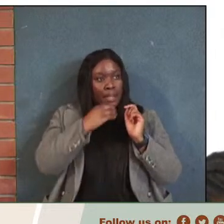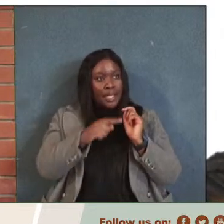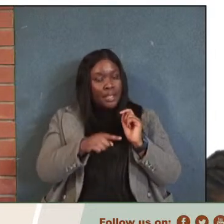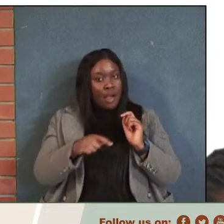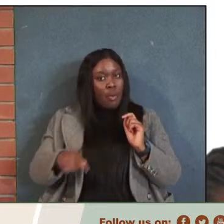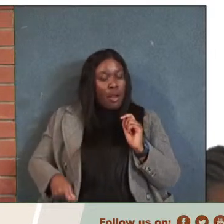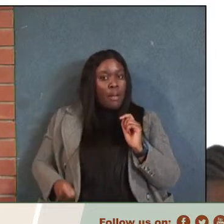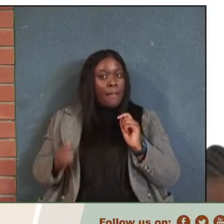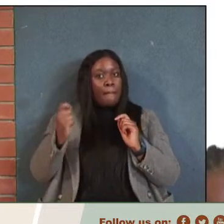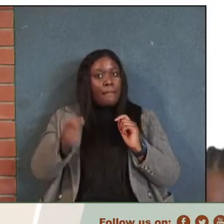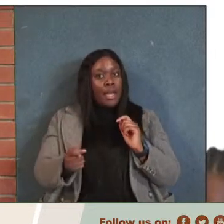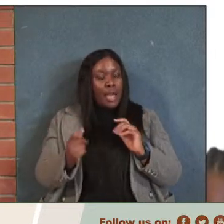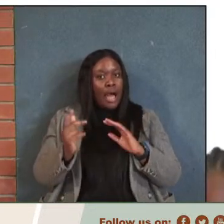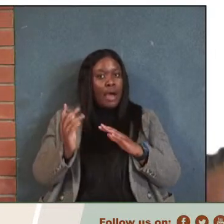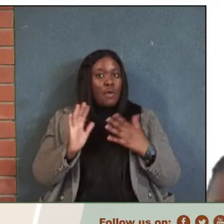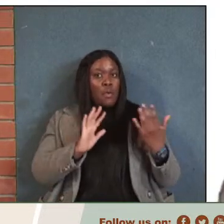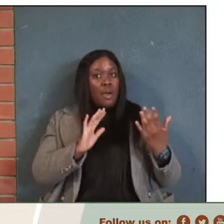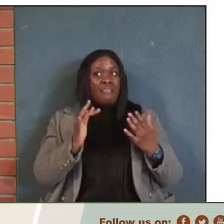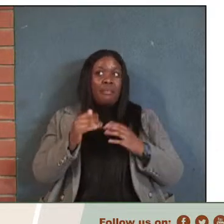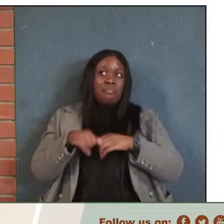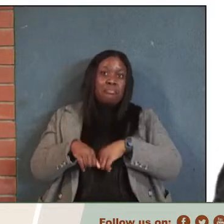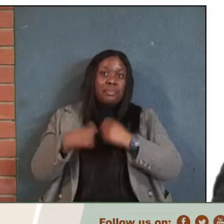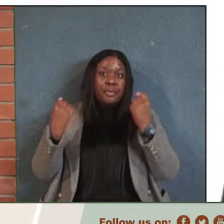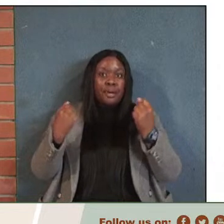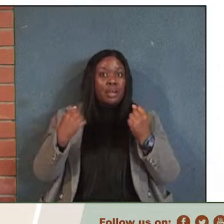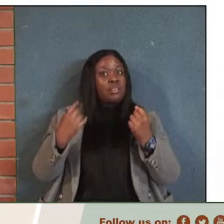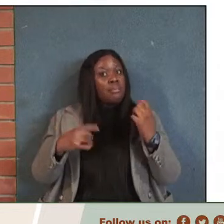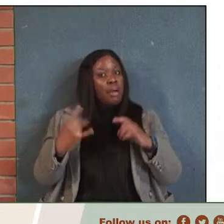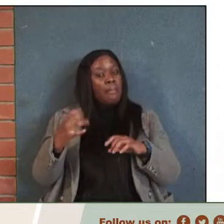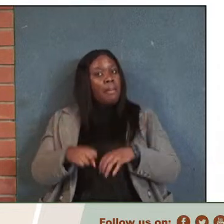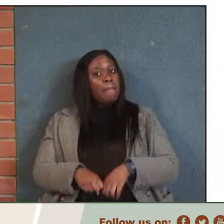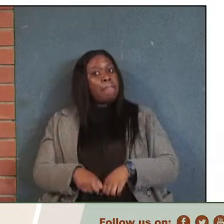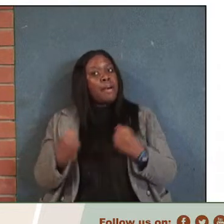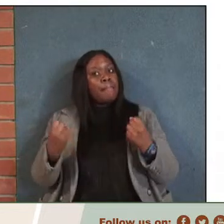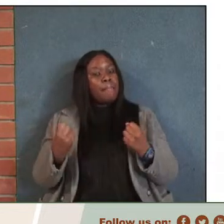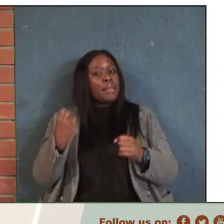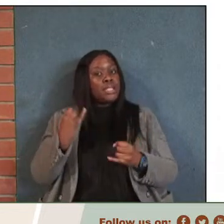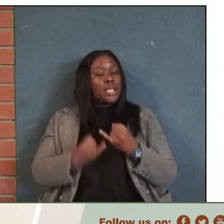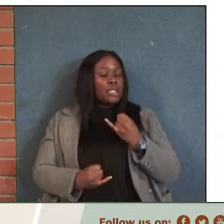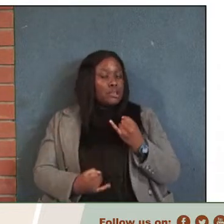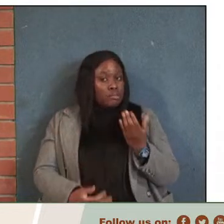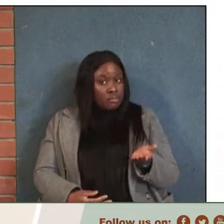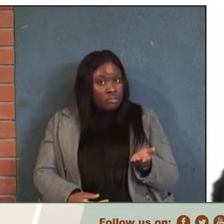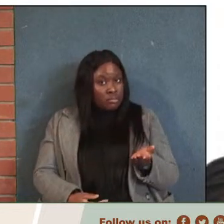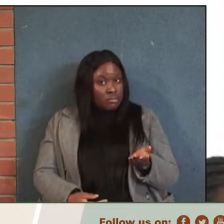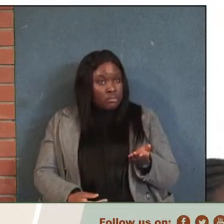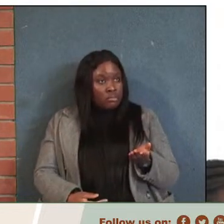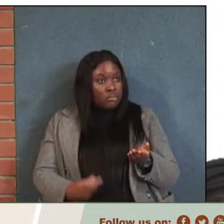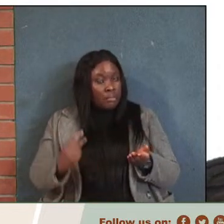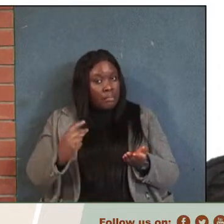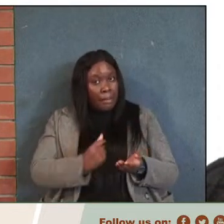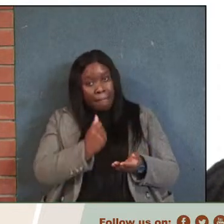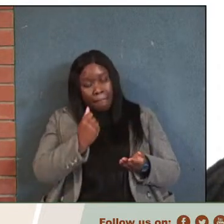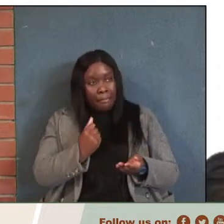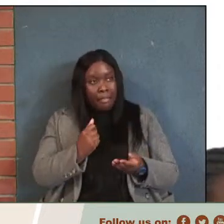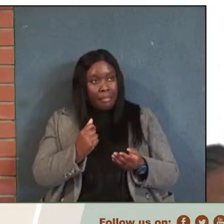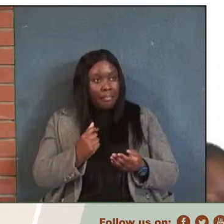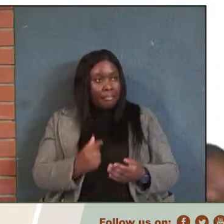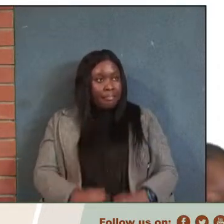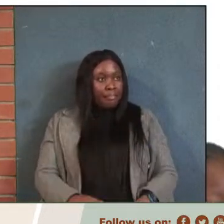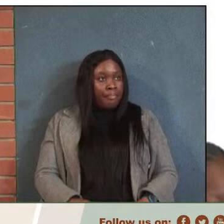supposed to pay if they broke something? Because sometimes you might find that it was a mistake, not on purpose. Thank you.